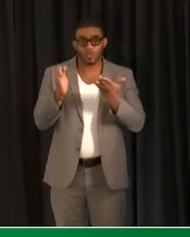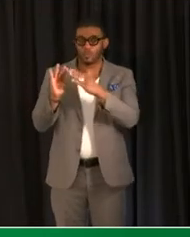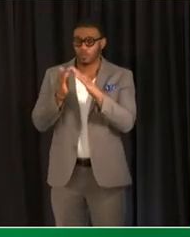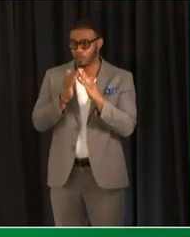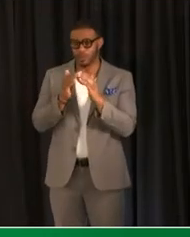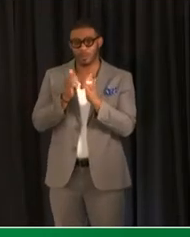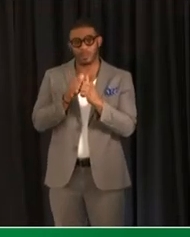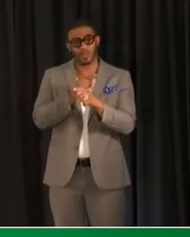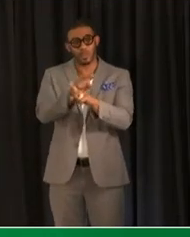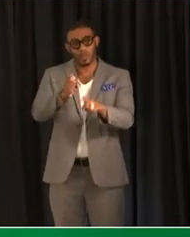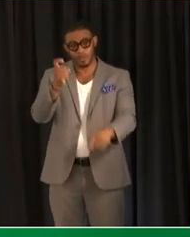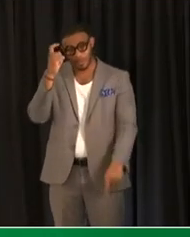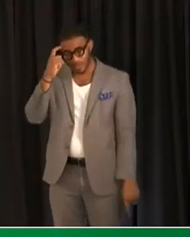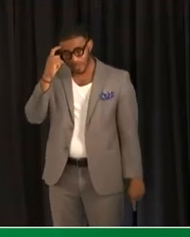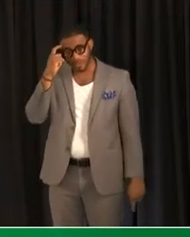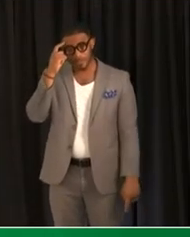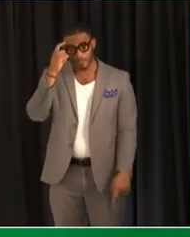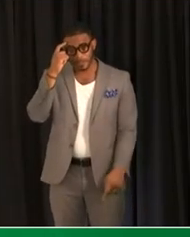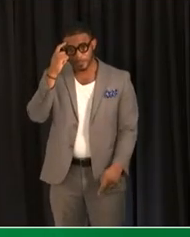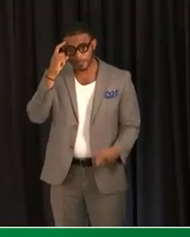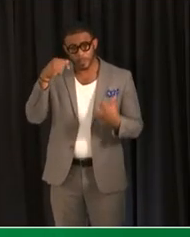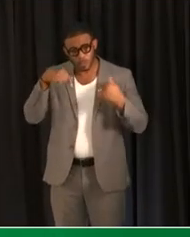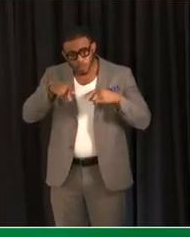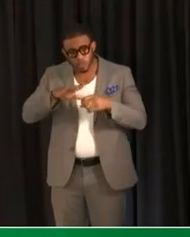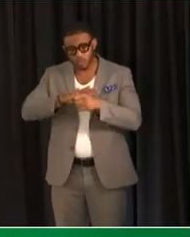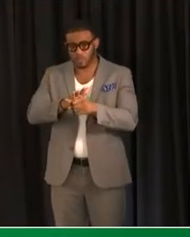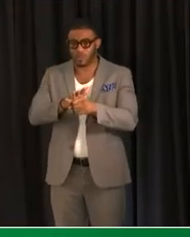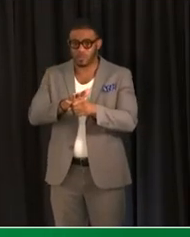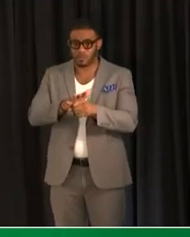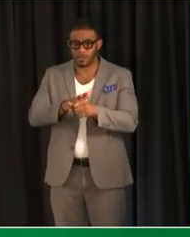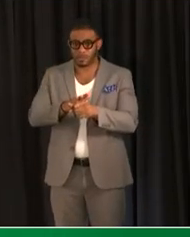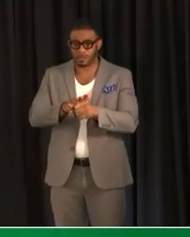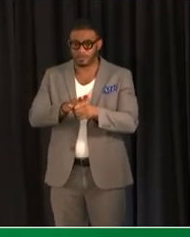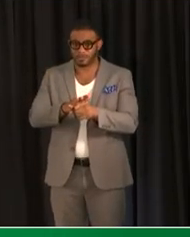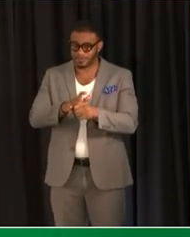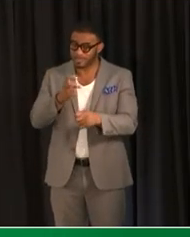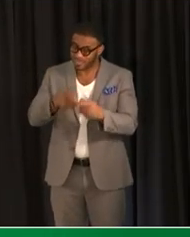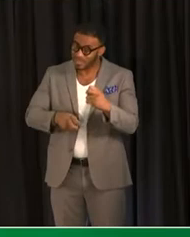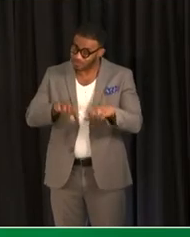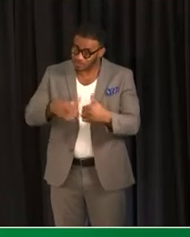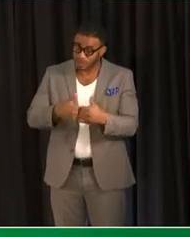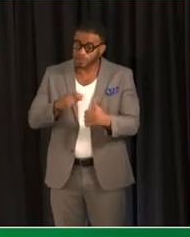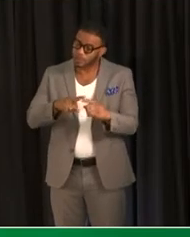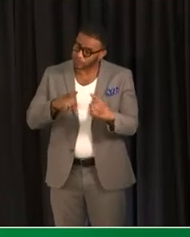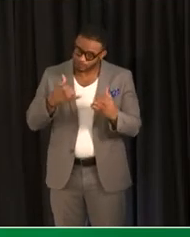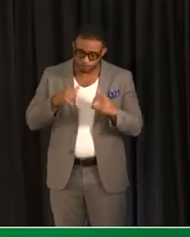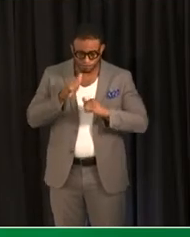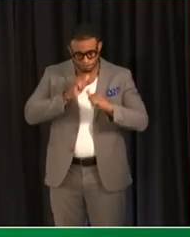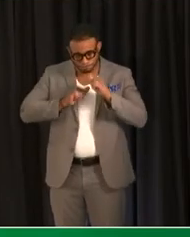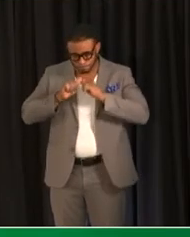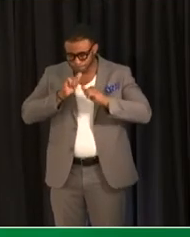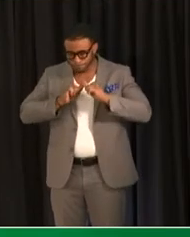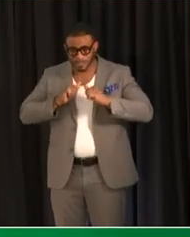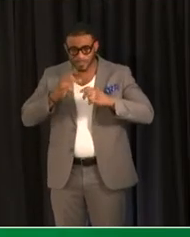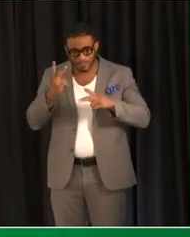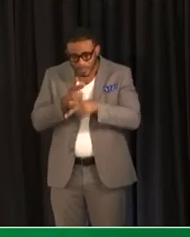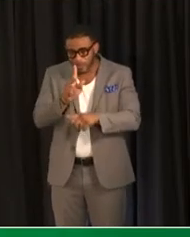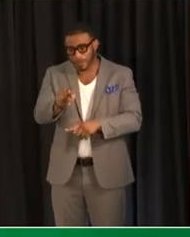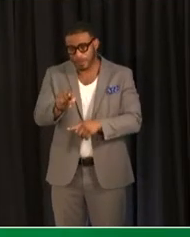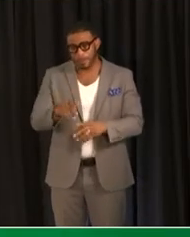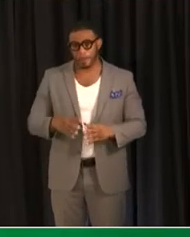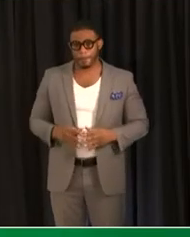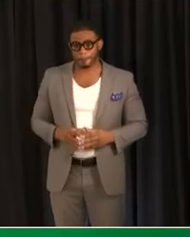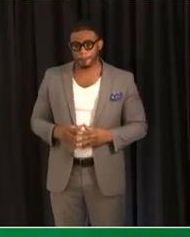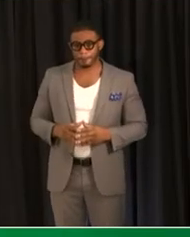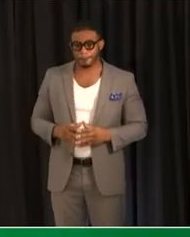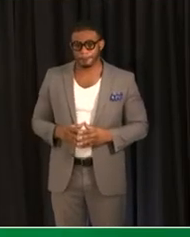serve the community during the crisis. Y pues esperamos seguir así, siempre y cuando